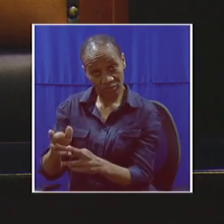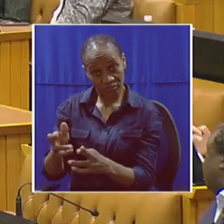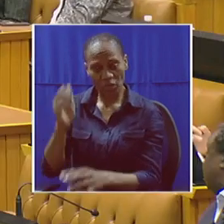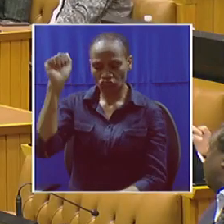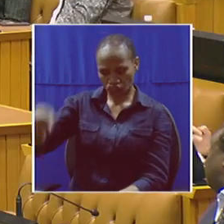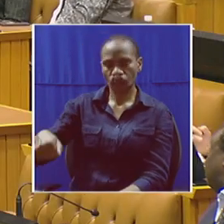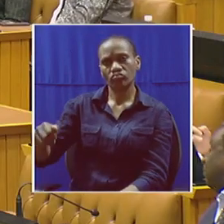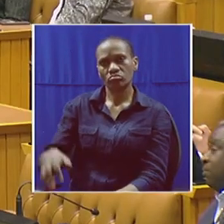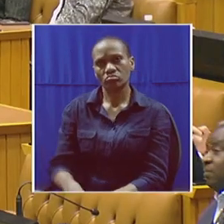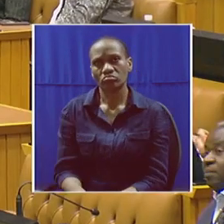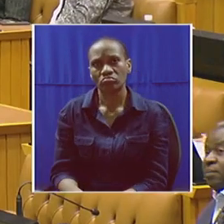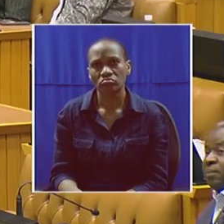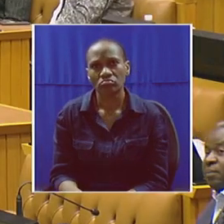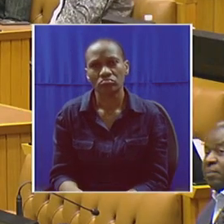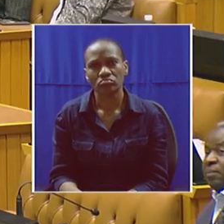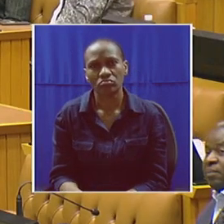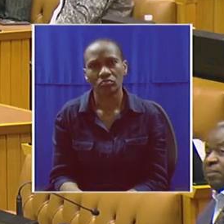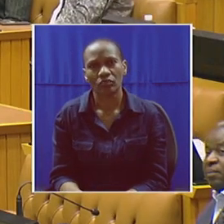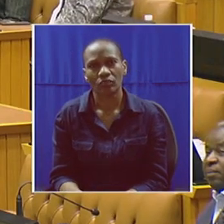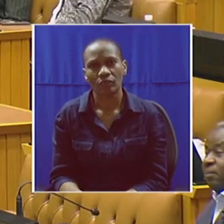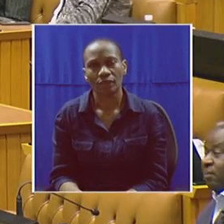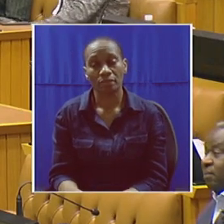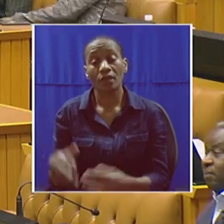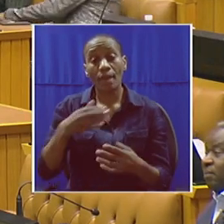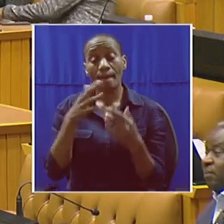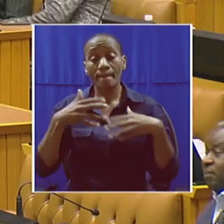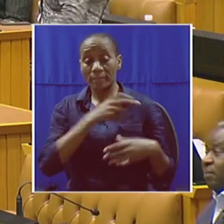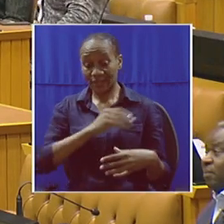yes comparing me to Donald